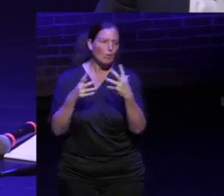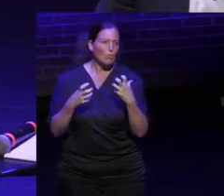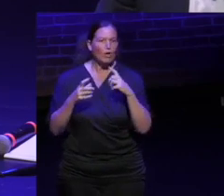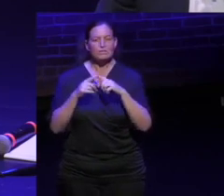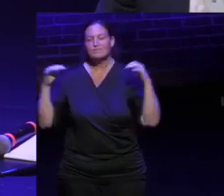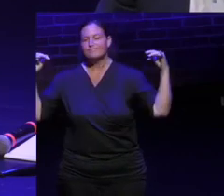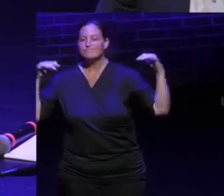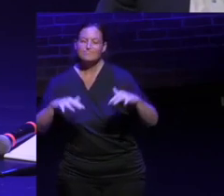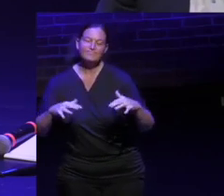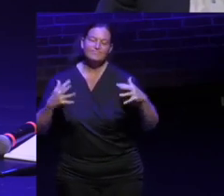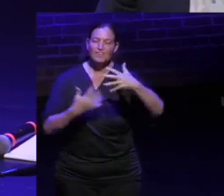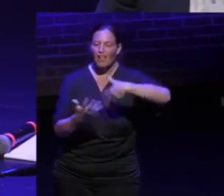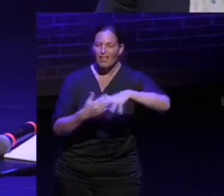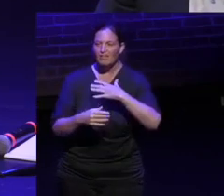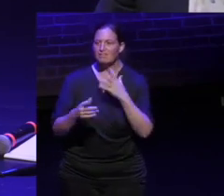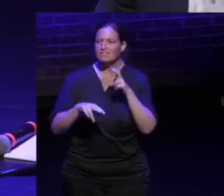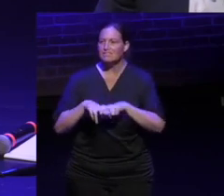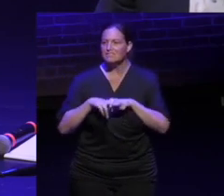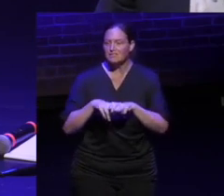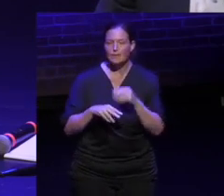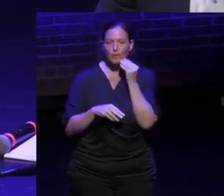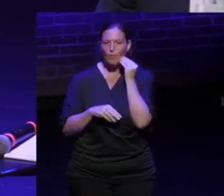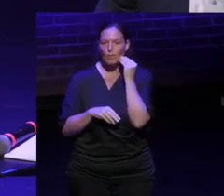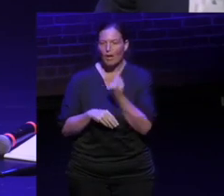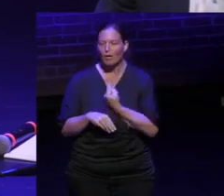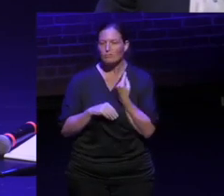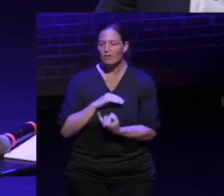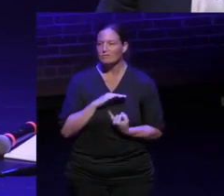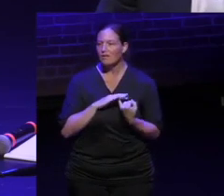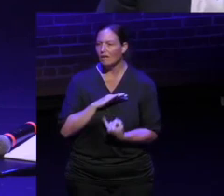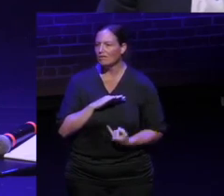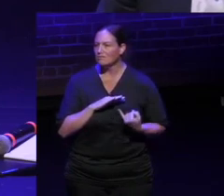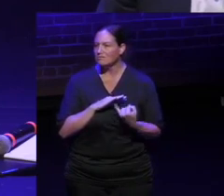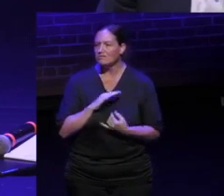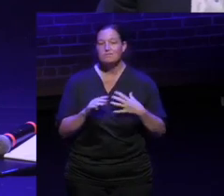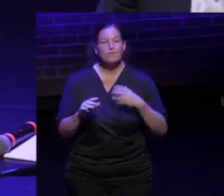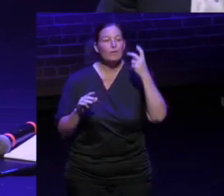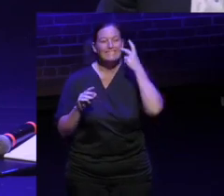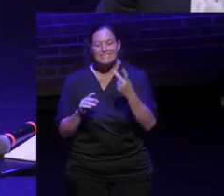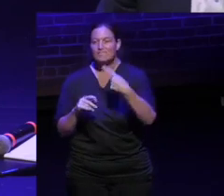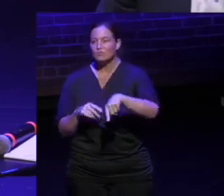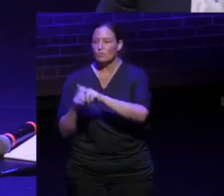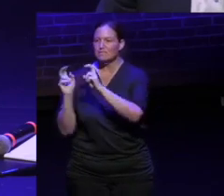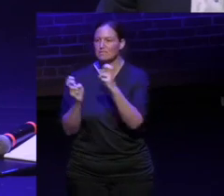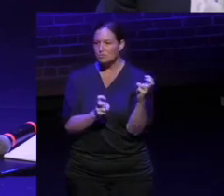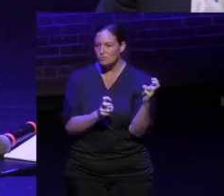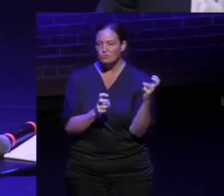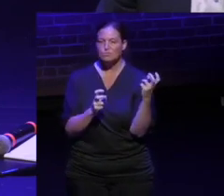community, rather than sitting in their own house by themselves, isolated. So I see all of these issues as very